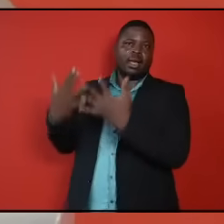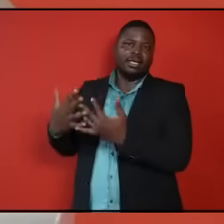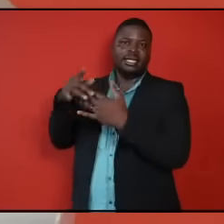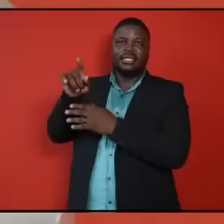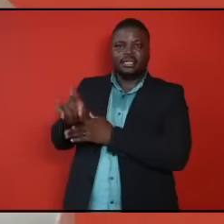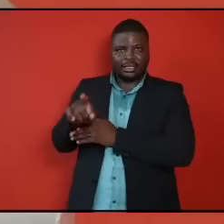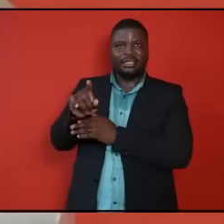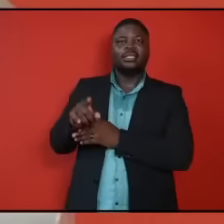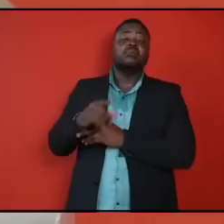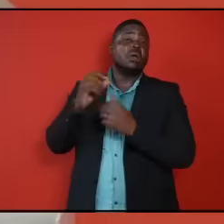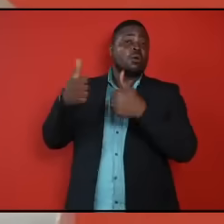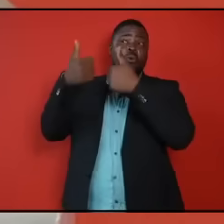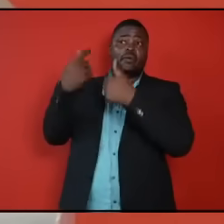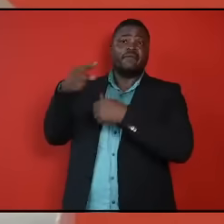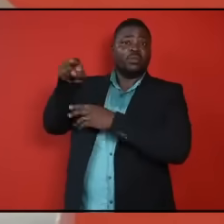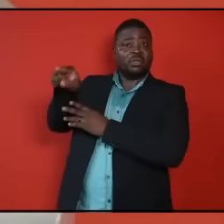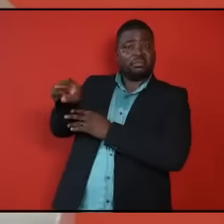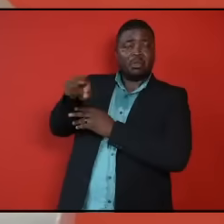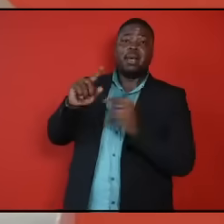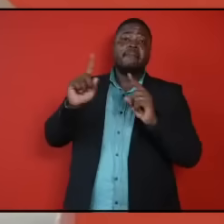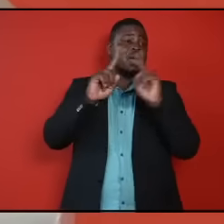But they will never get our votes.